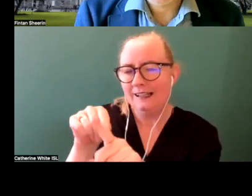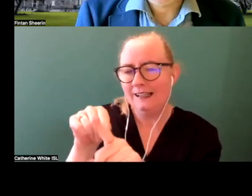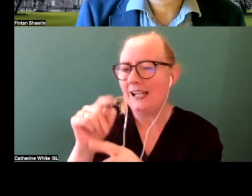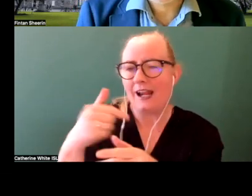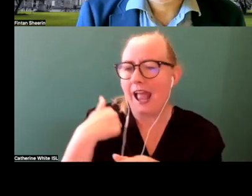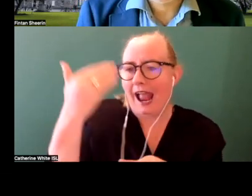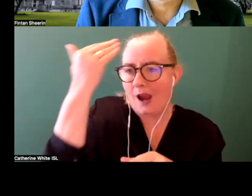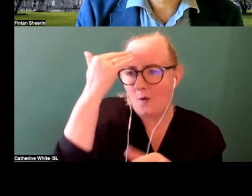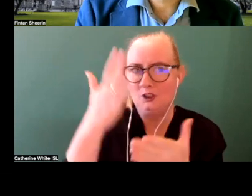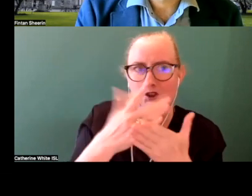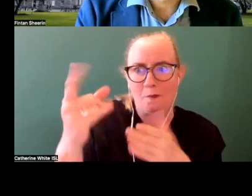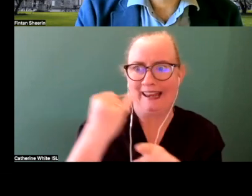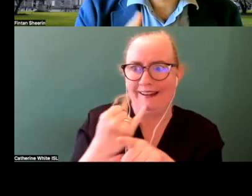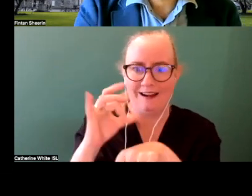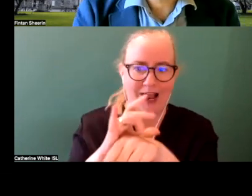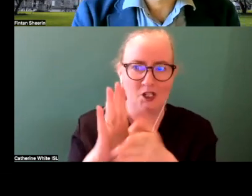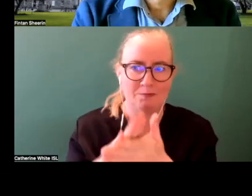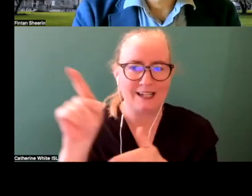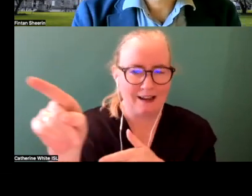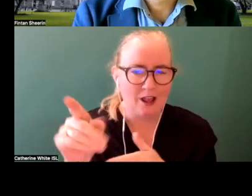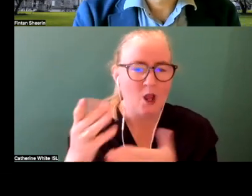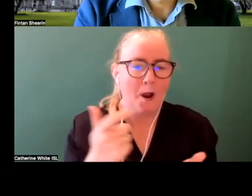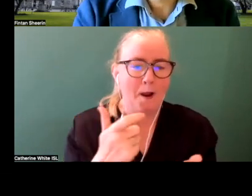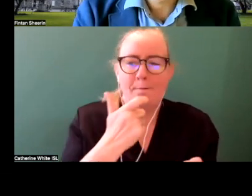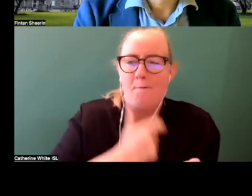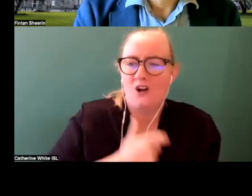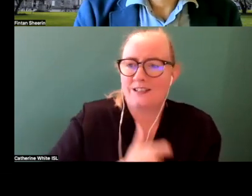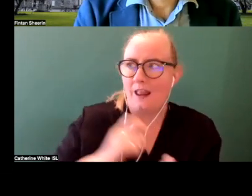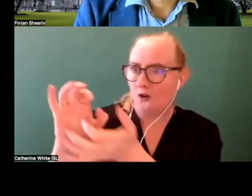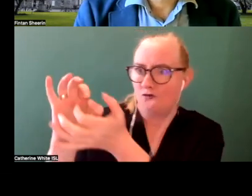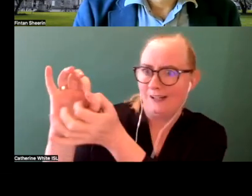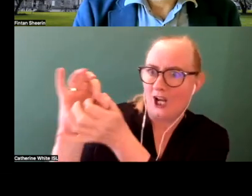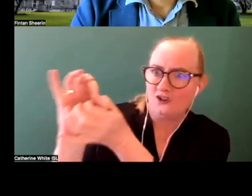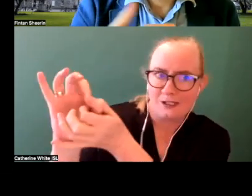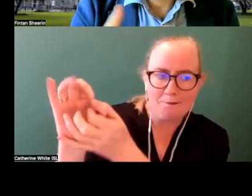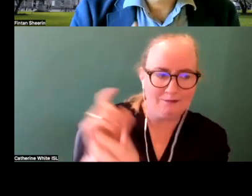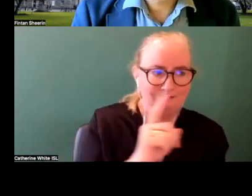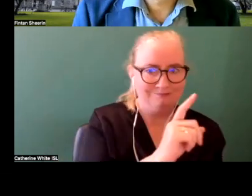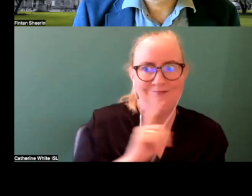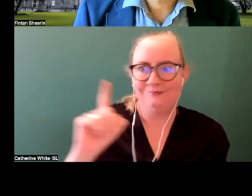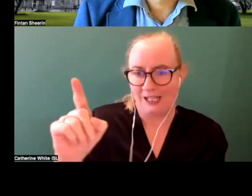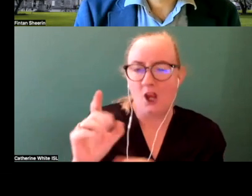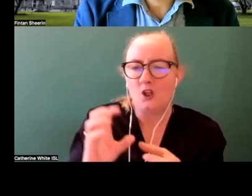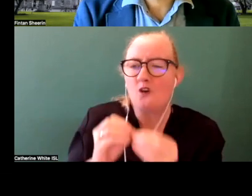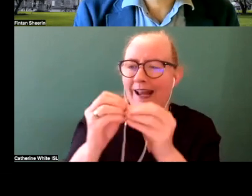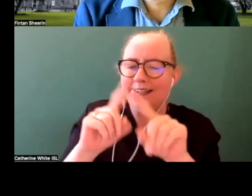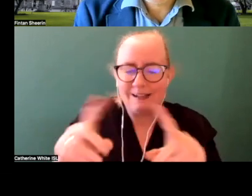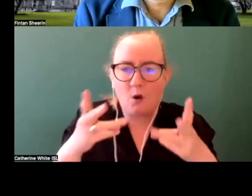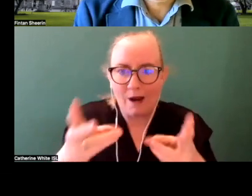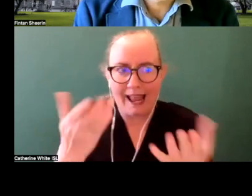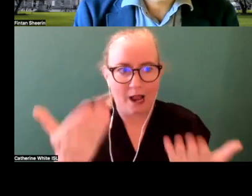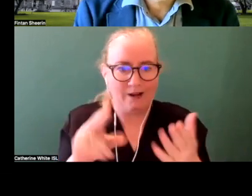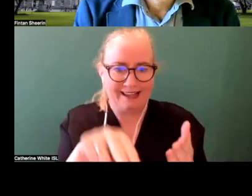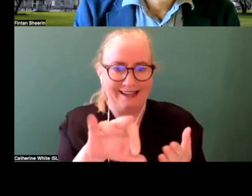somebody in a hospital, and it's a personal relationship and that they create ways of getting access to